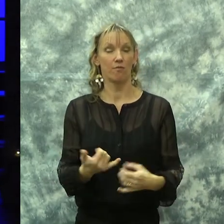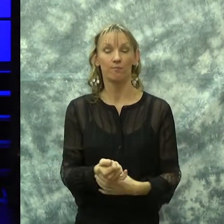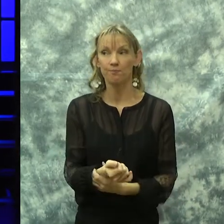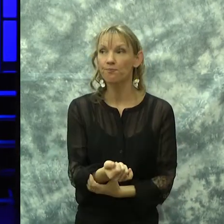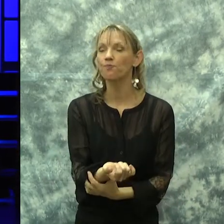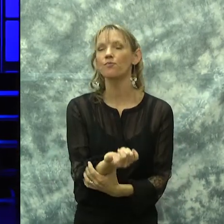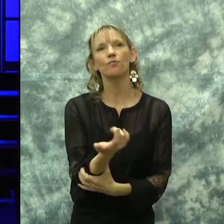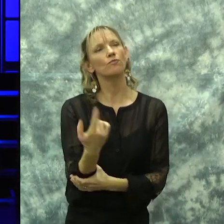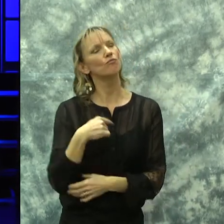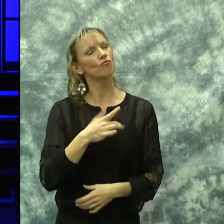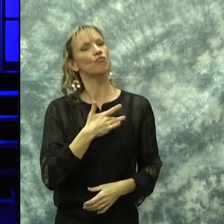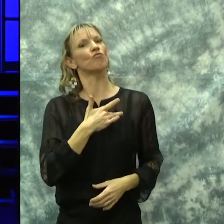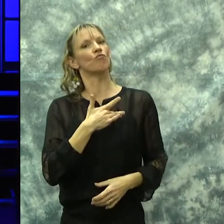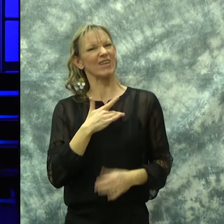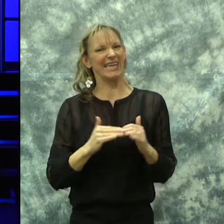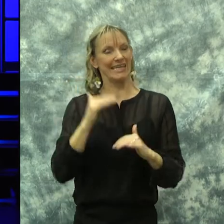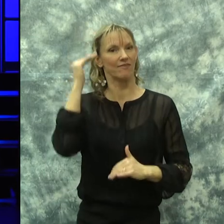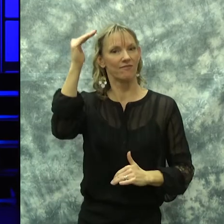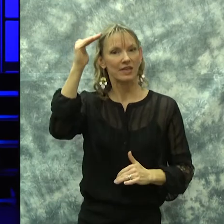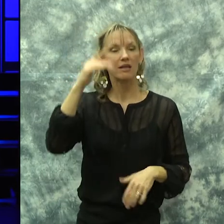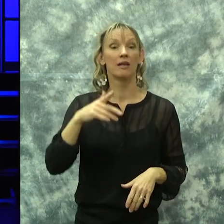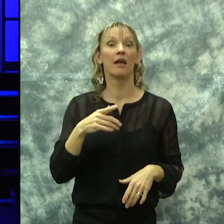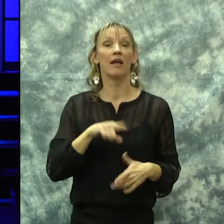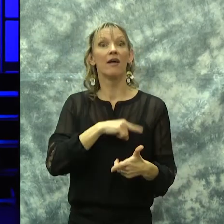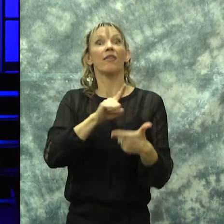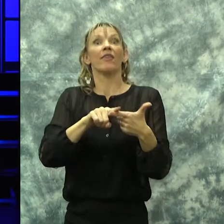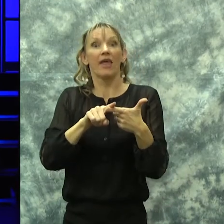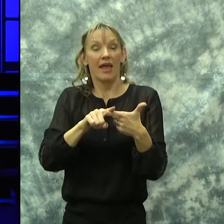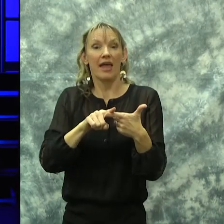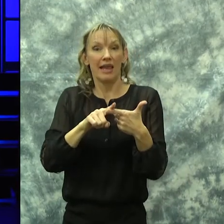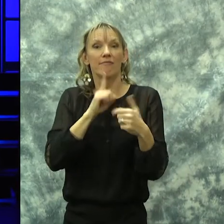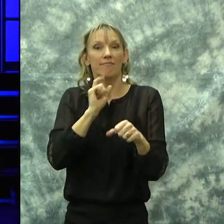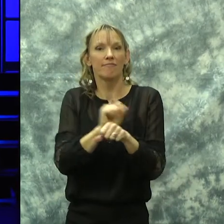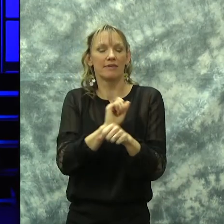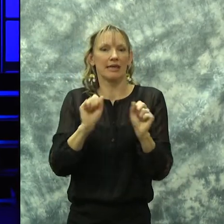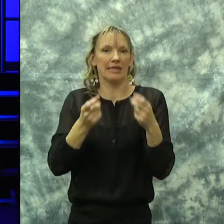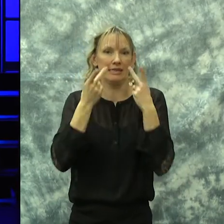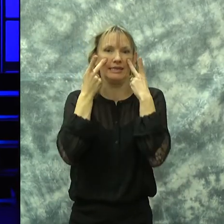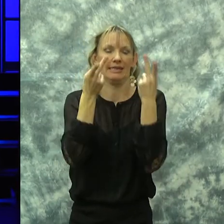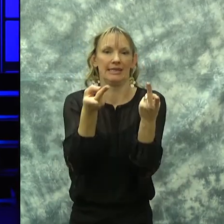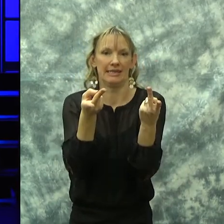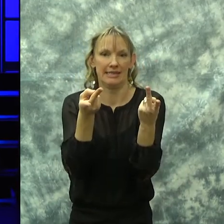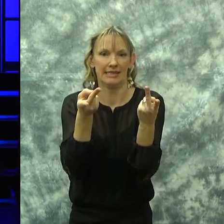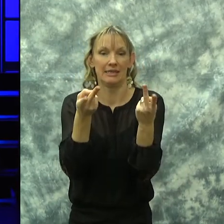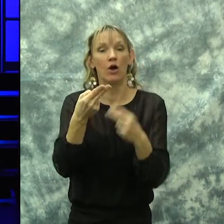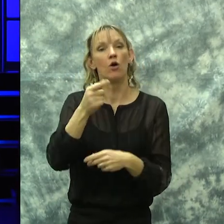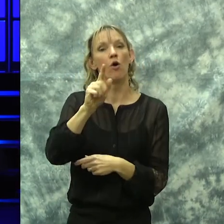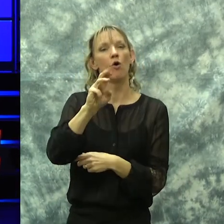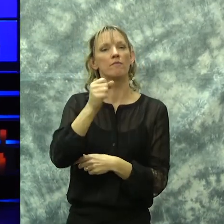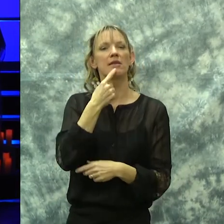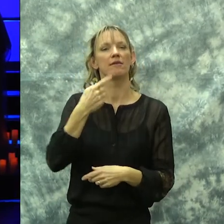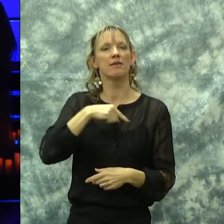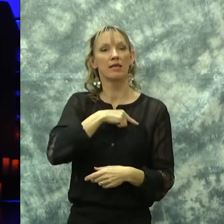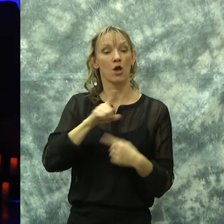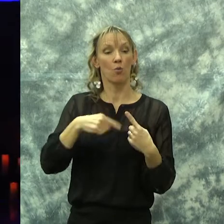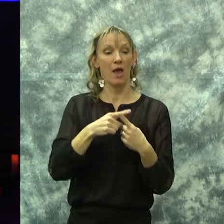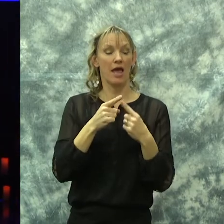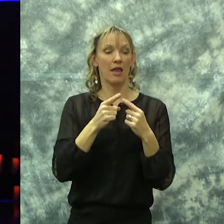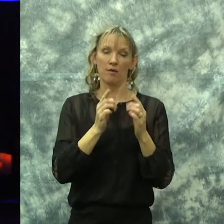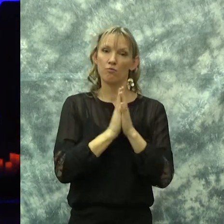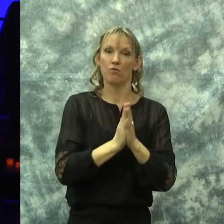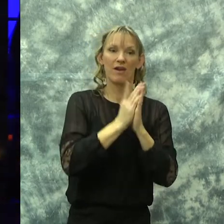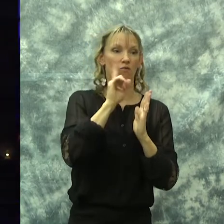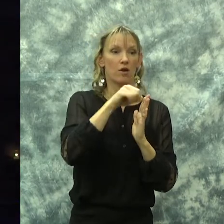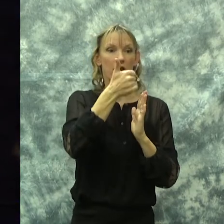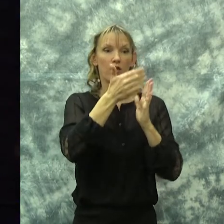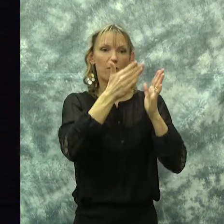And we're touched by the infinite, and it's then that we can see. Holmes tells us when you give a spiritual treatment, you are